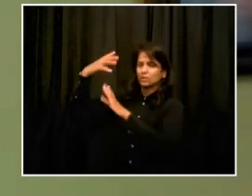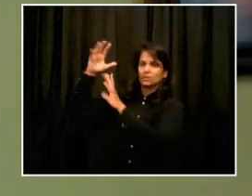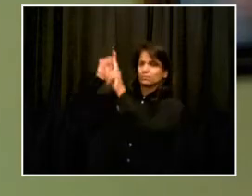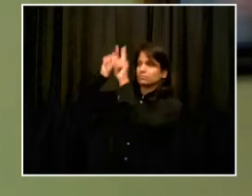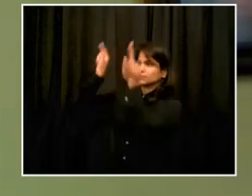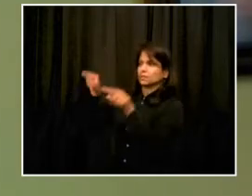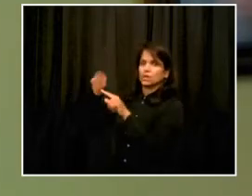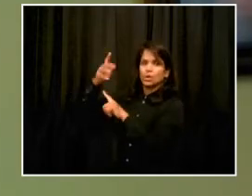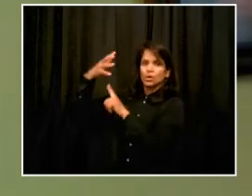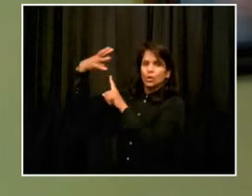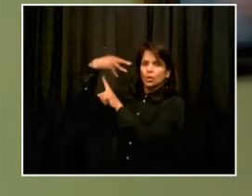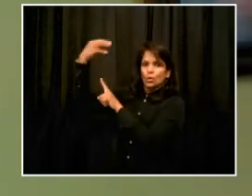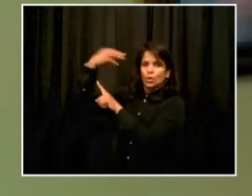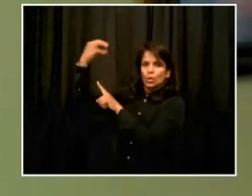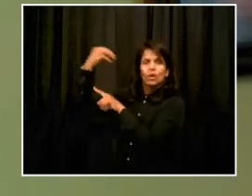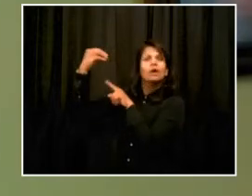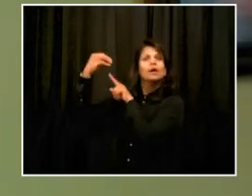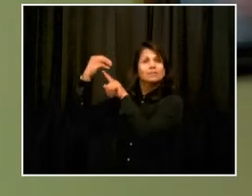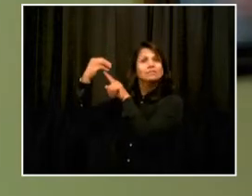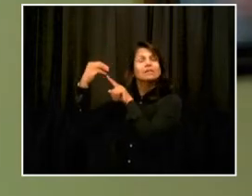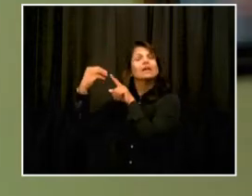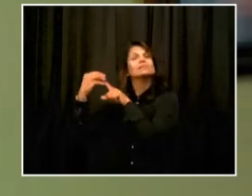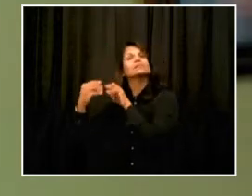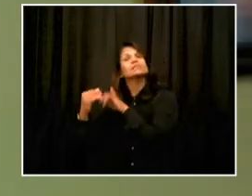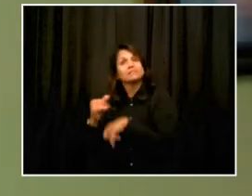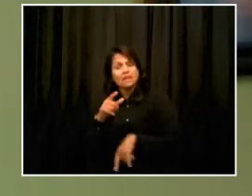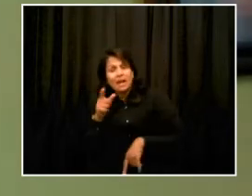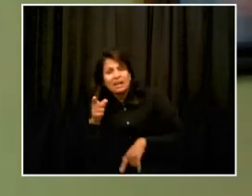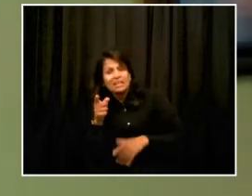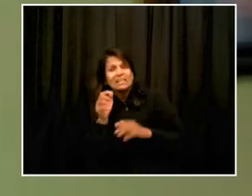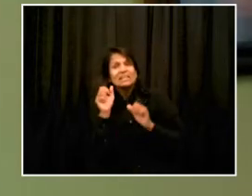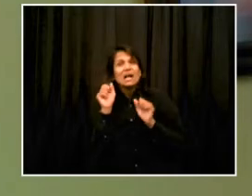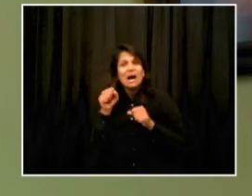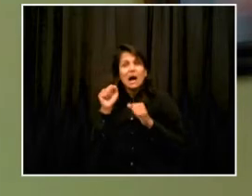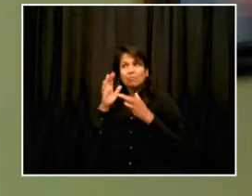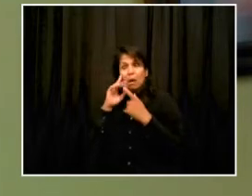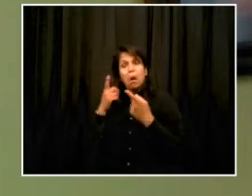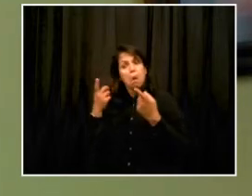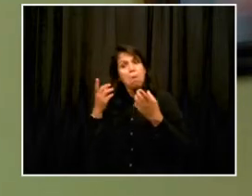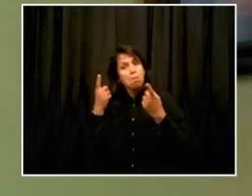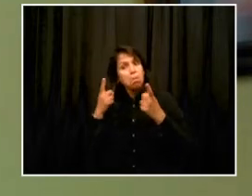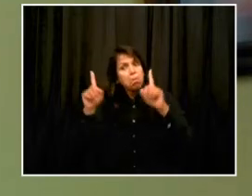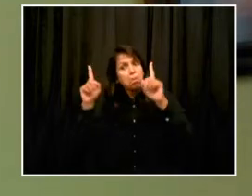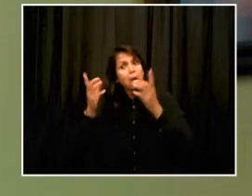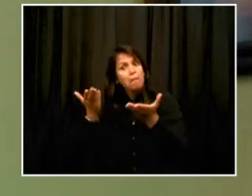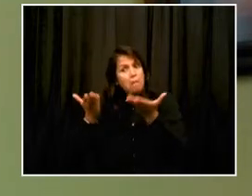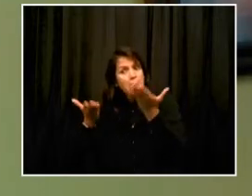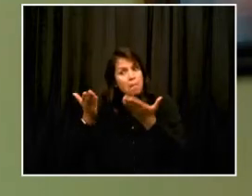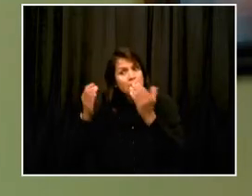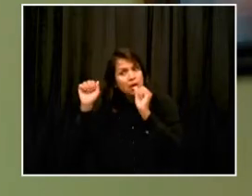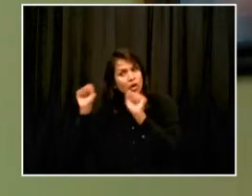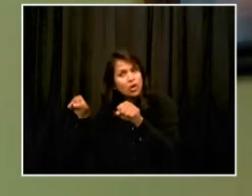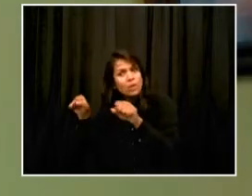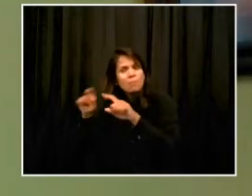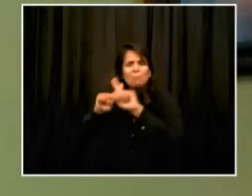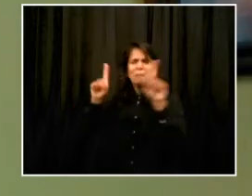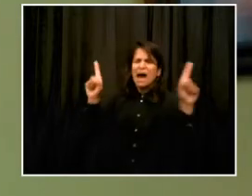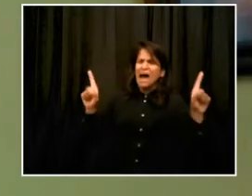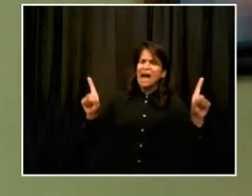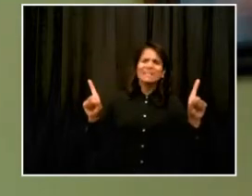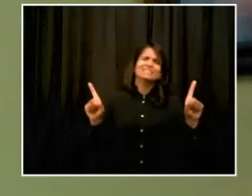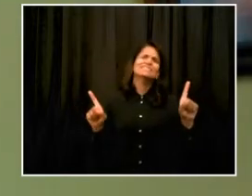coronavirus, but it doesn't prevent the most common way in which the infection is transmitted, which is